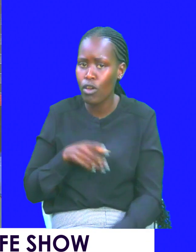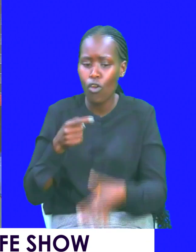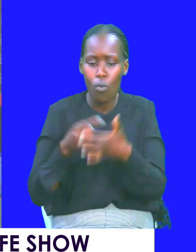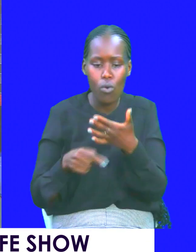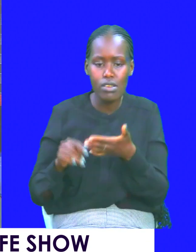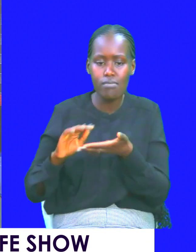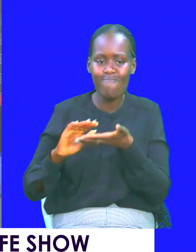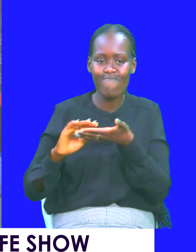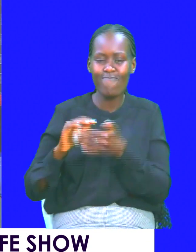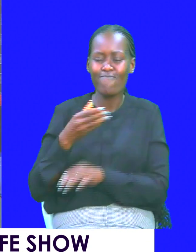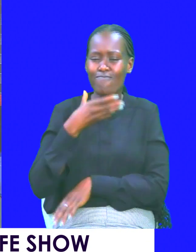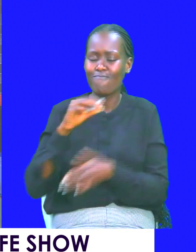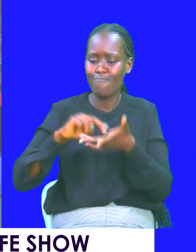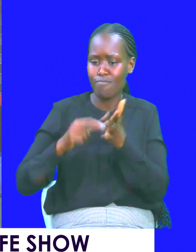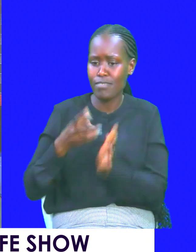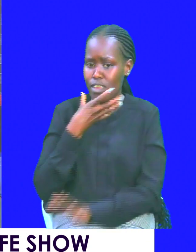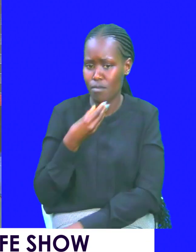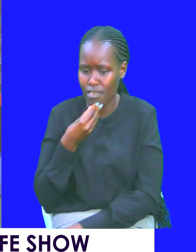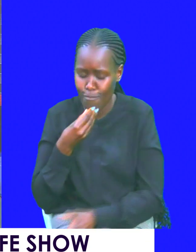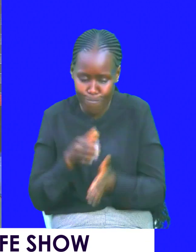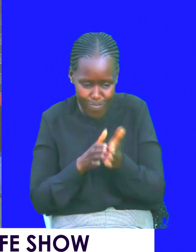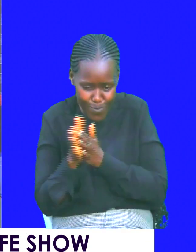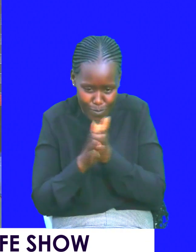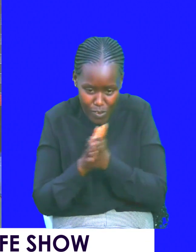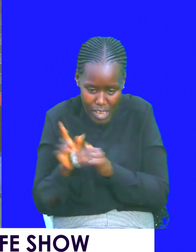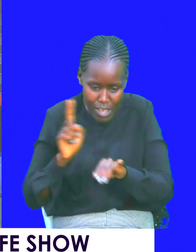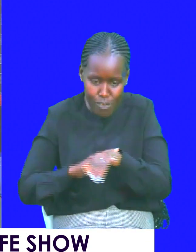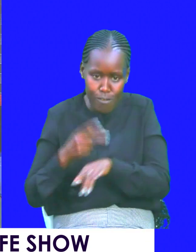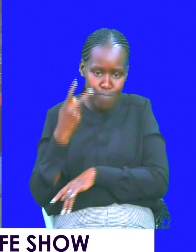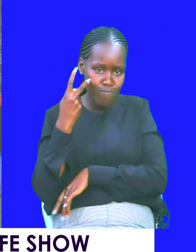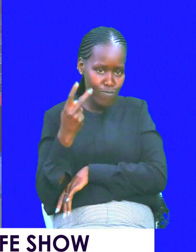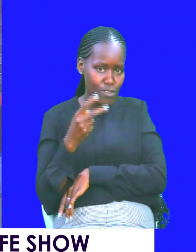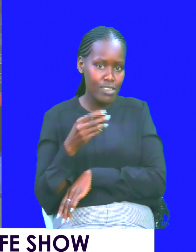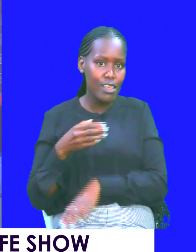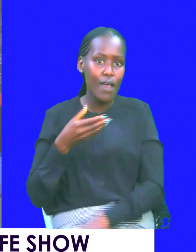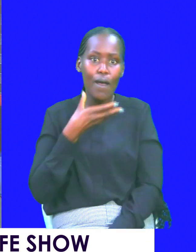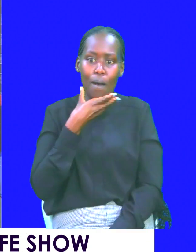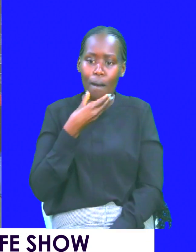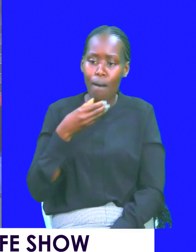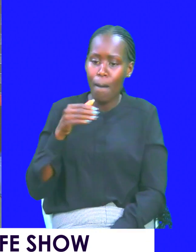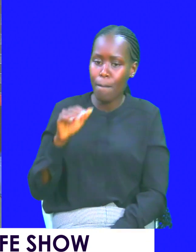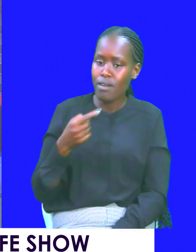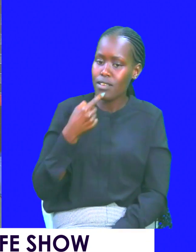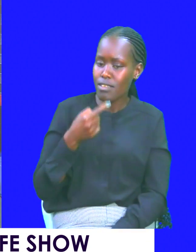man? It is interesting when you see boys fighting and one of them saying, I'm a